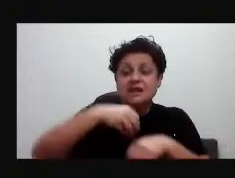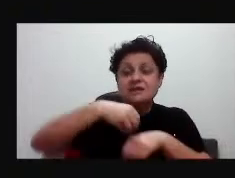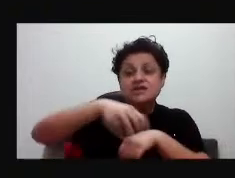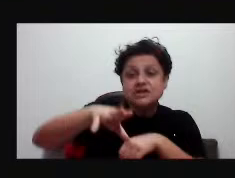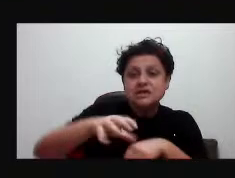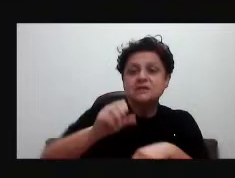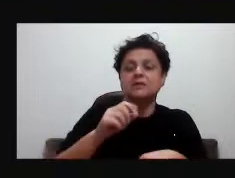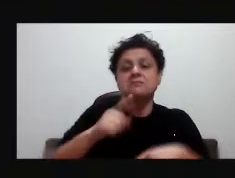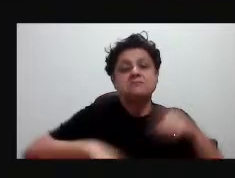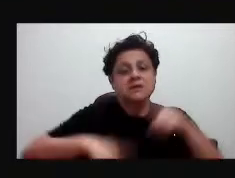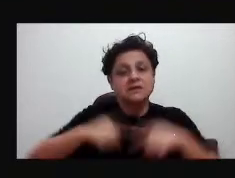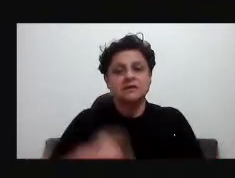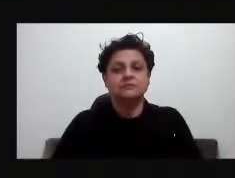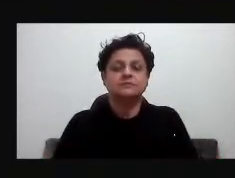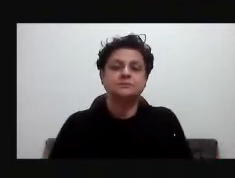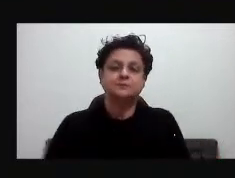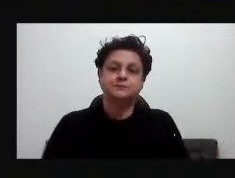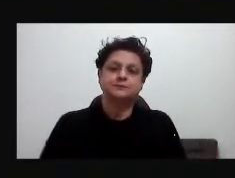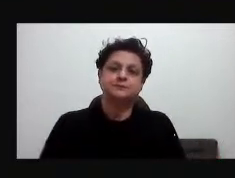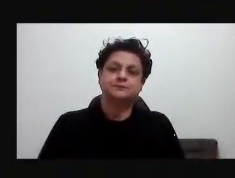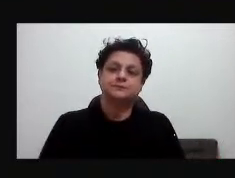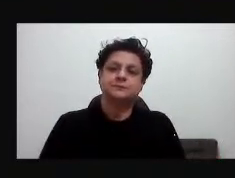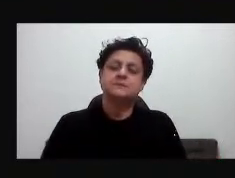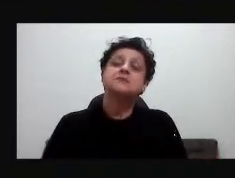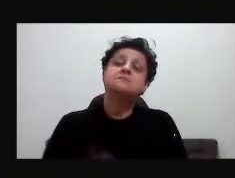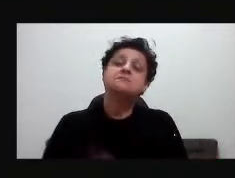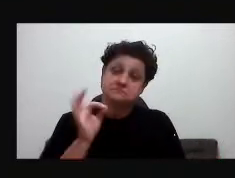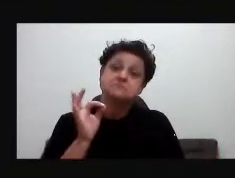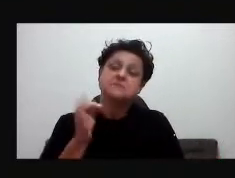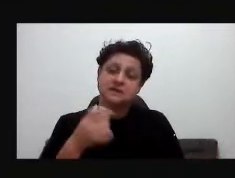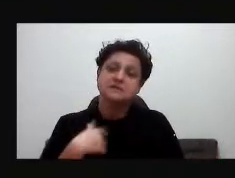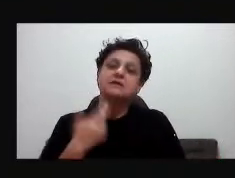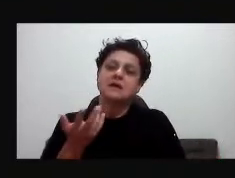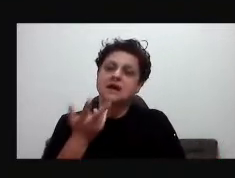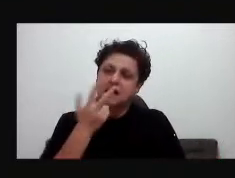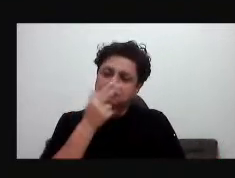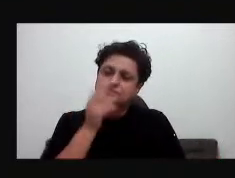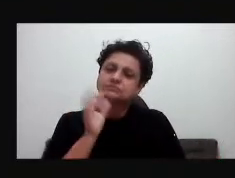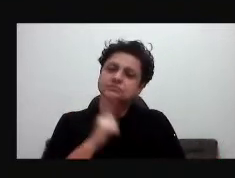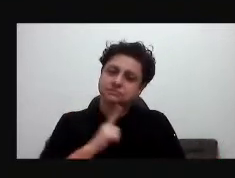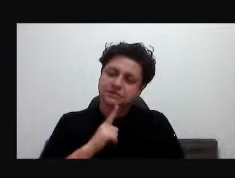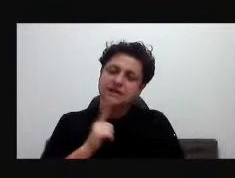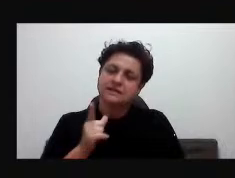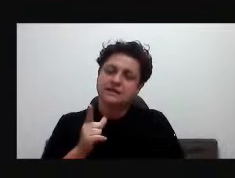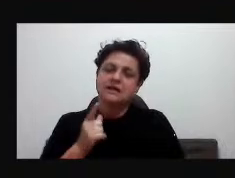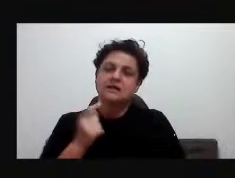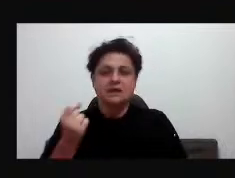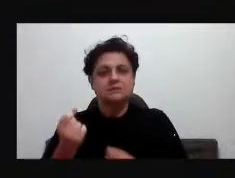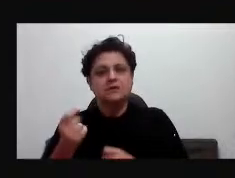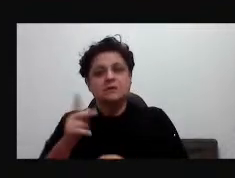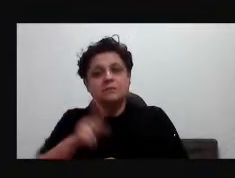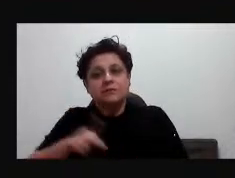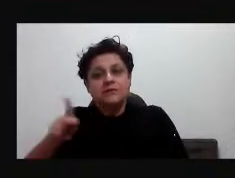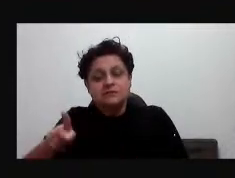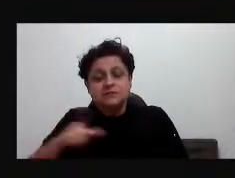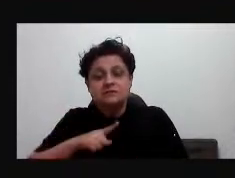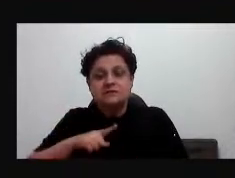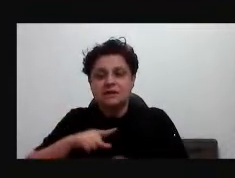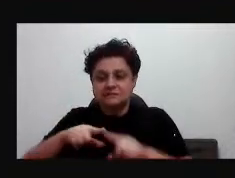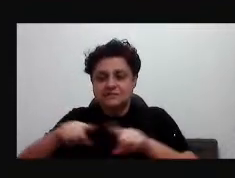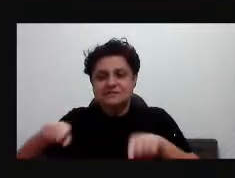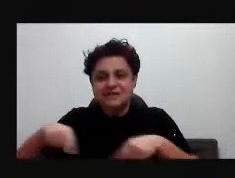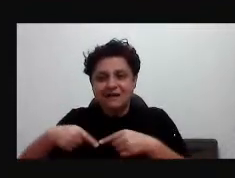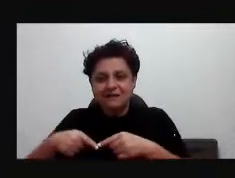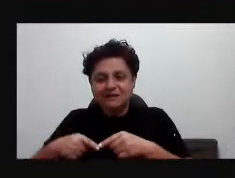Yes, it's very common, I think, for teachers to have very large classes in Brazil and in